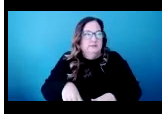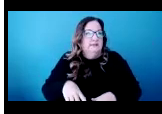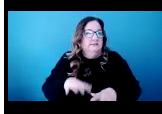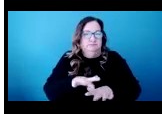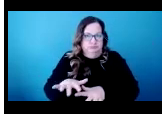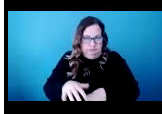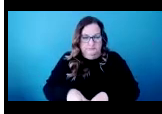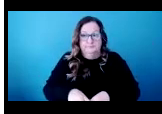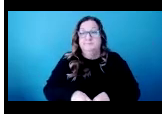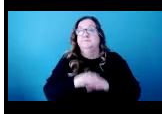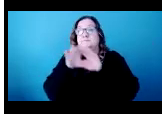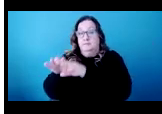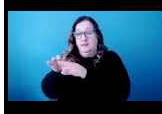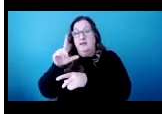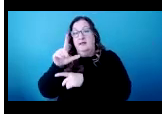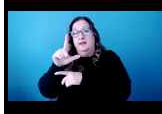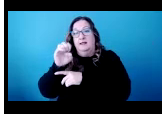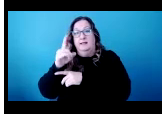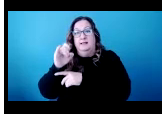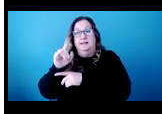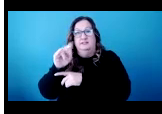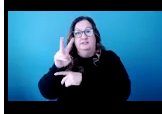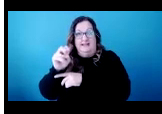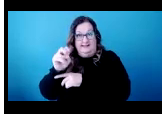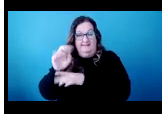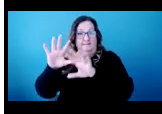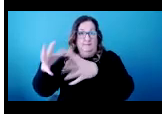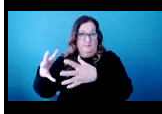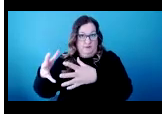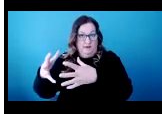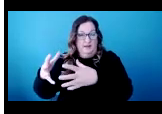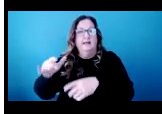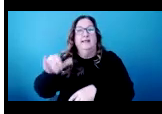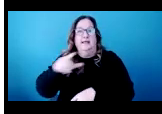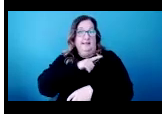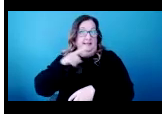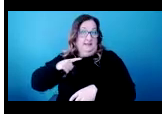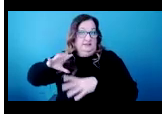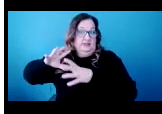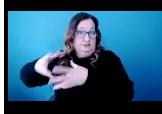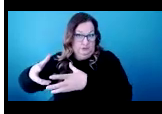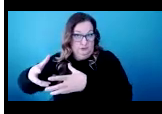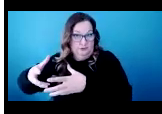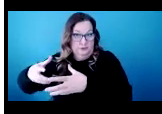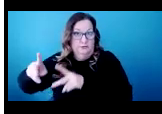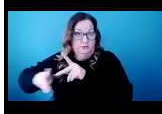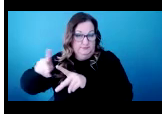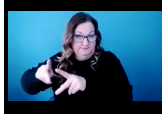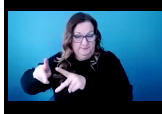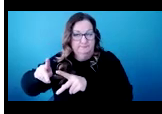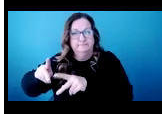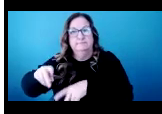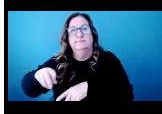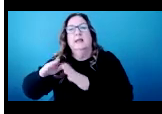then the legislative branch is the legislature, as we mentioned before. That's the House